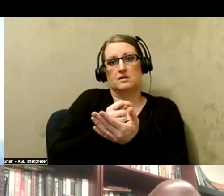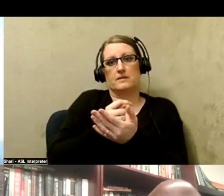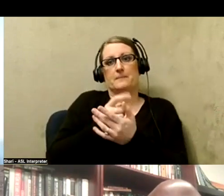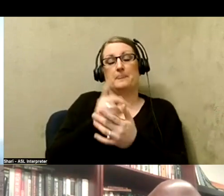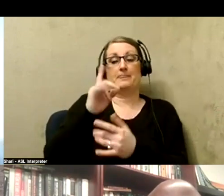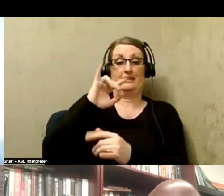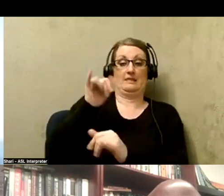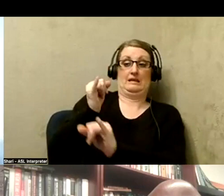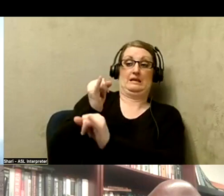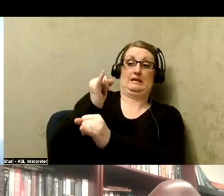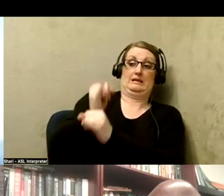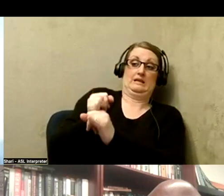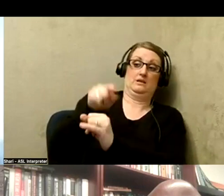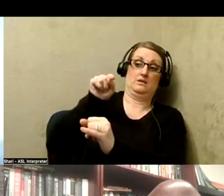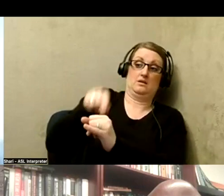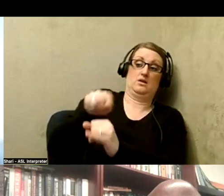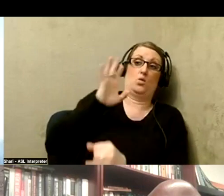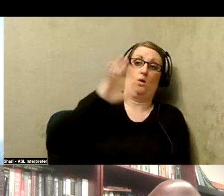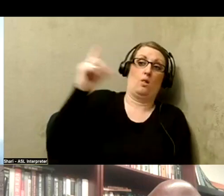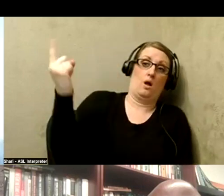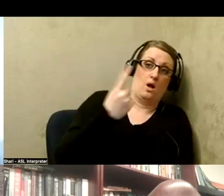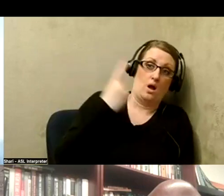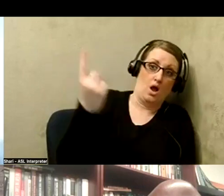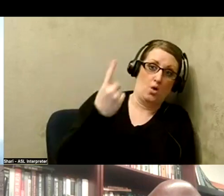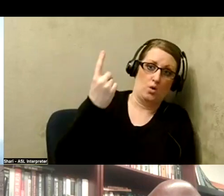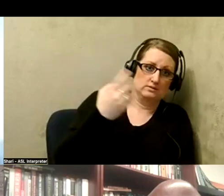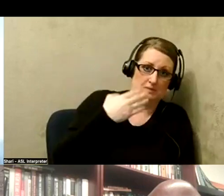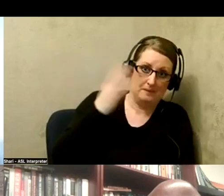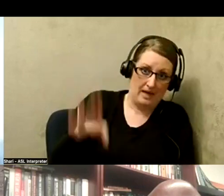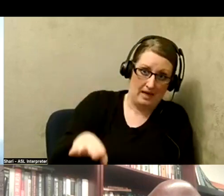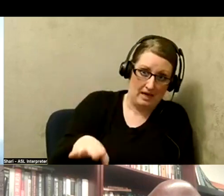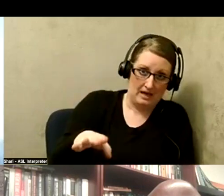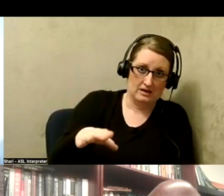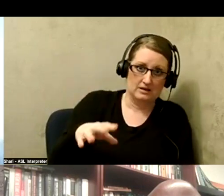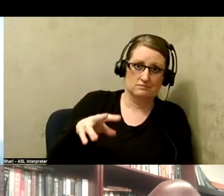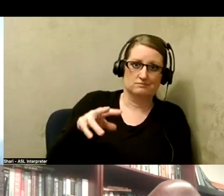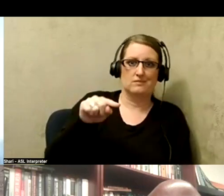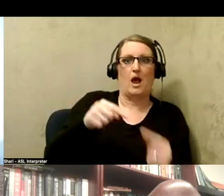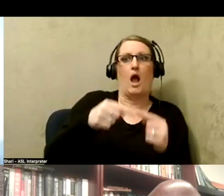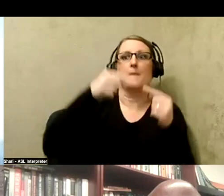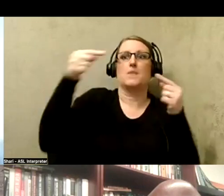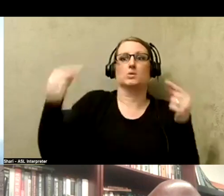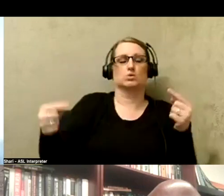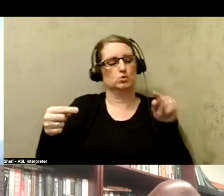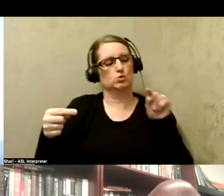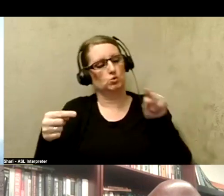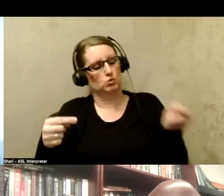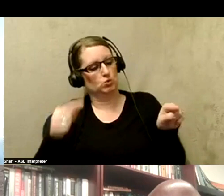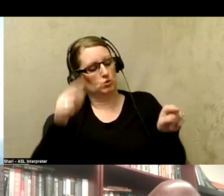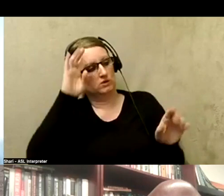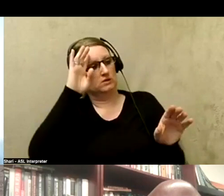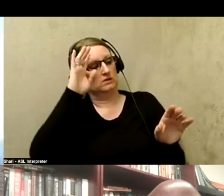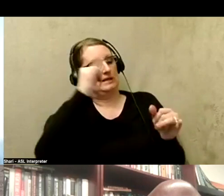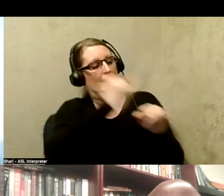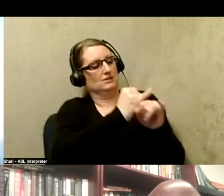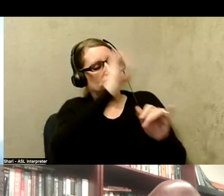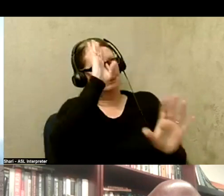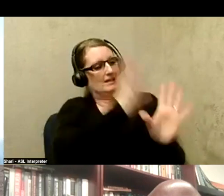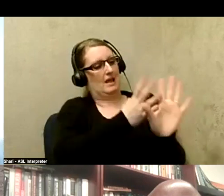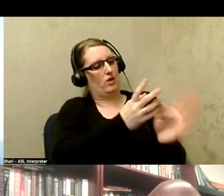institution is always going to be bad, versus, like, institutional psychotherapy, like, we have to